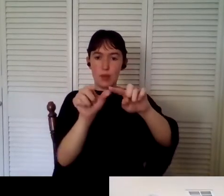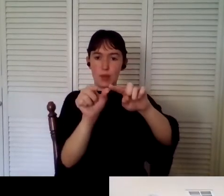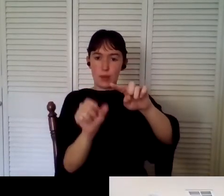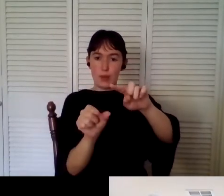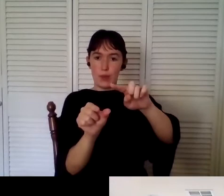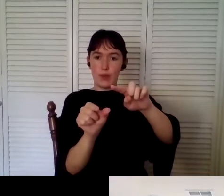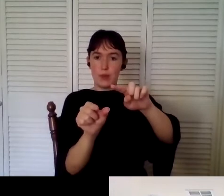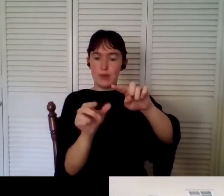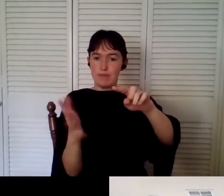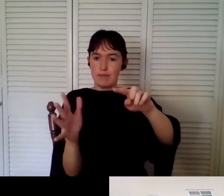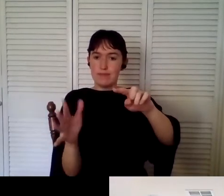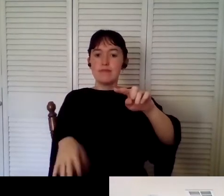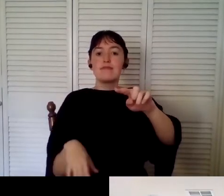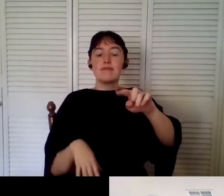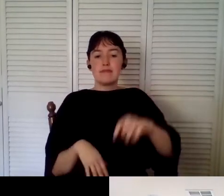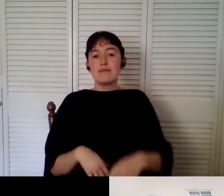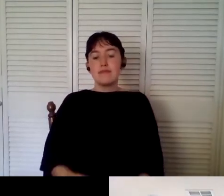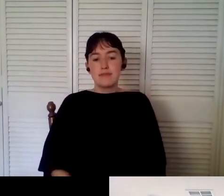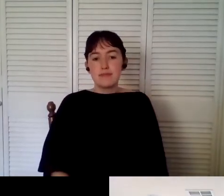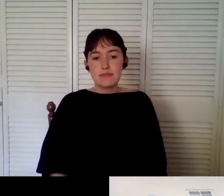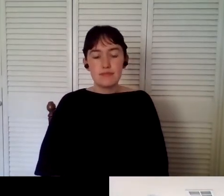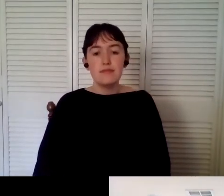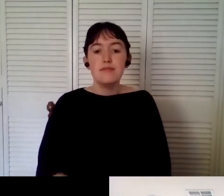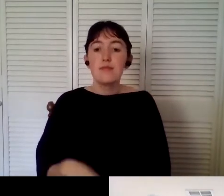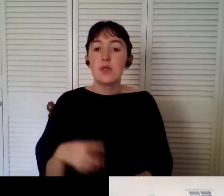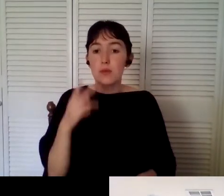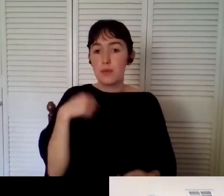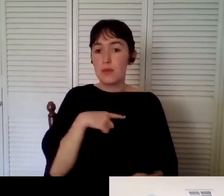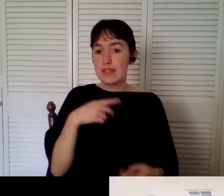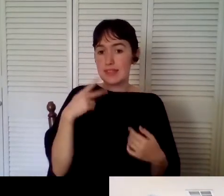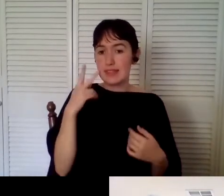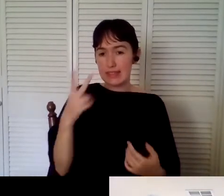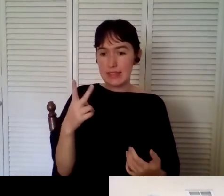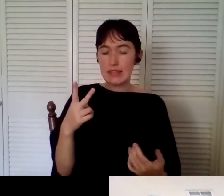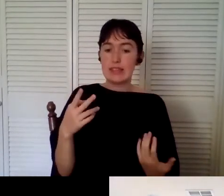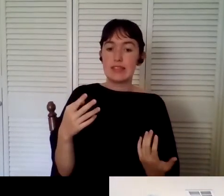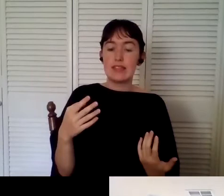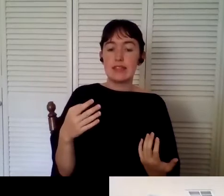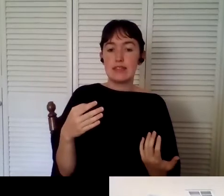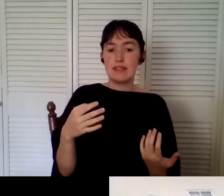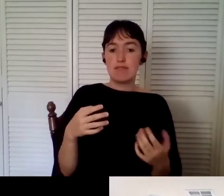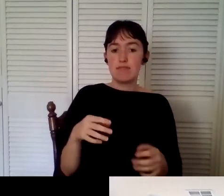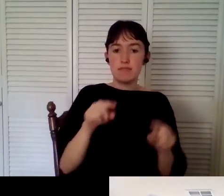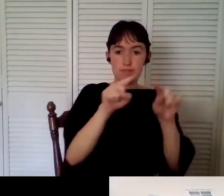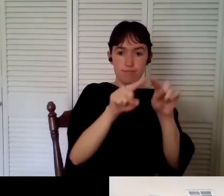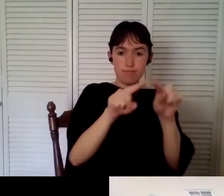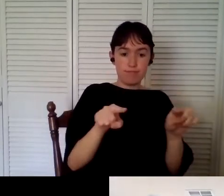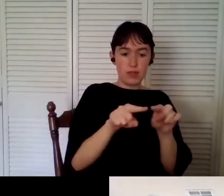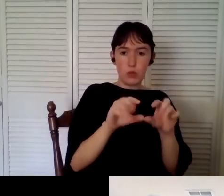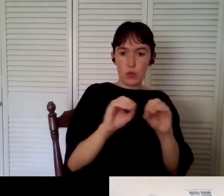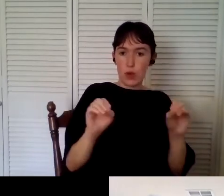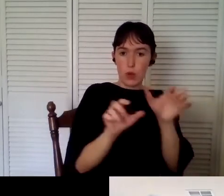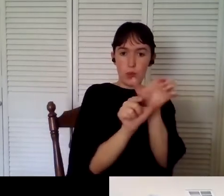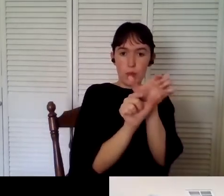So we do see a progression from stems, or I guess from triangles without any stem at all,